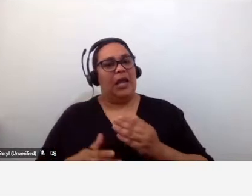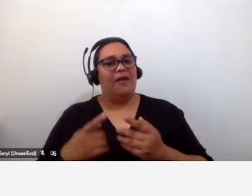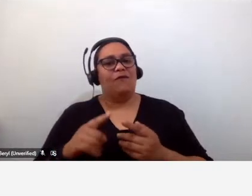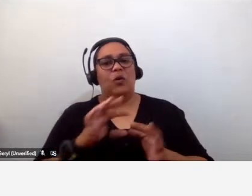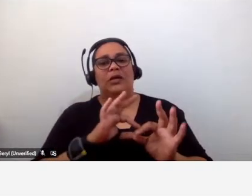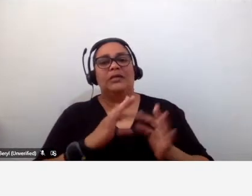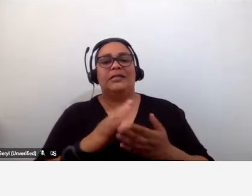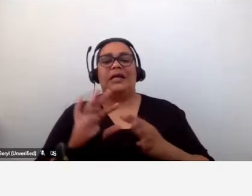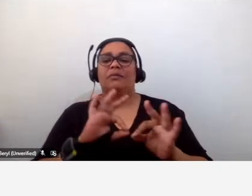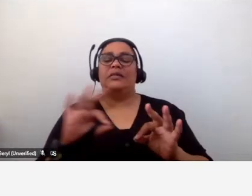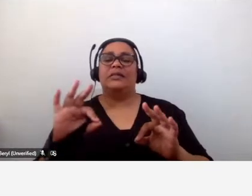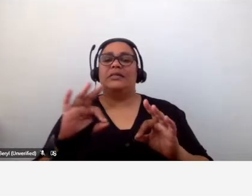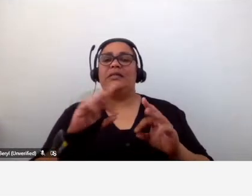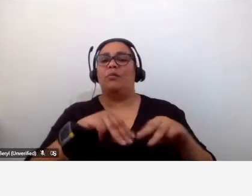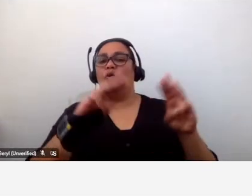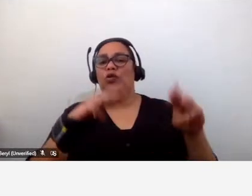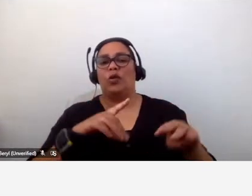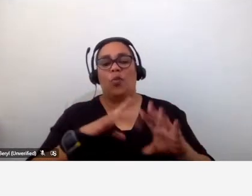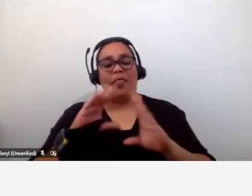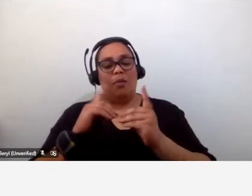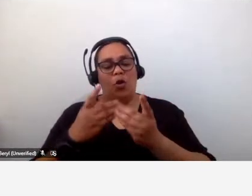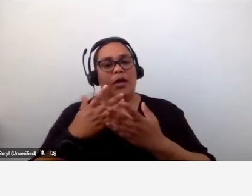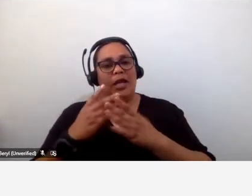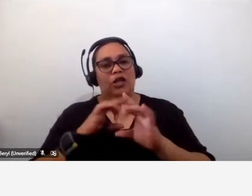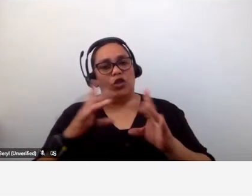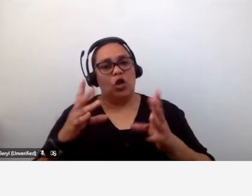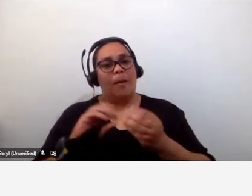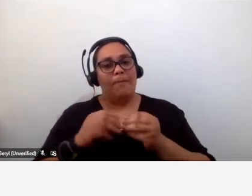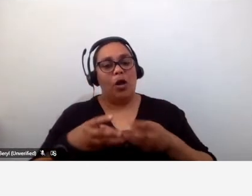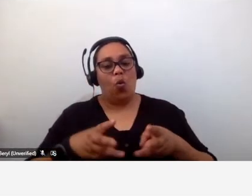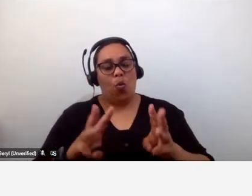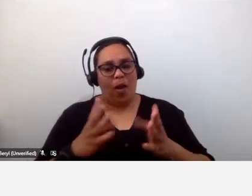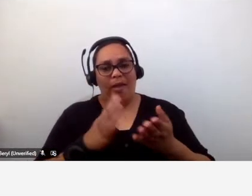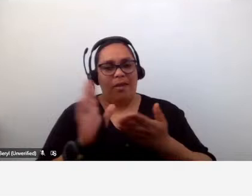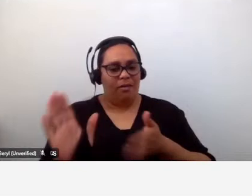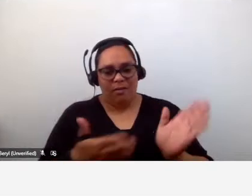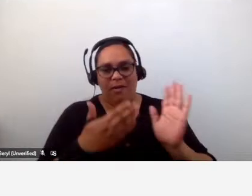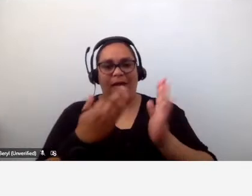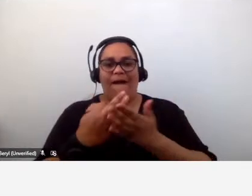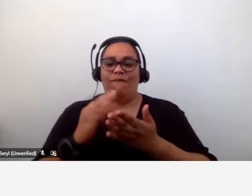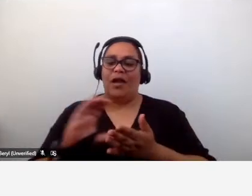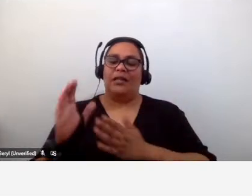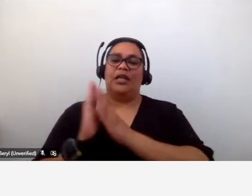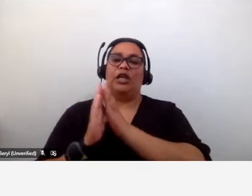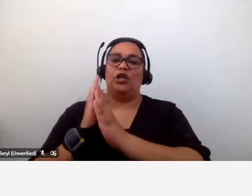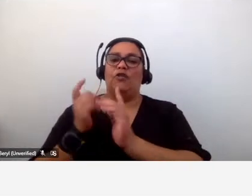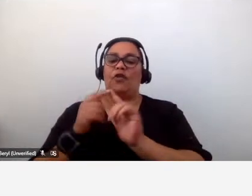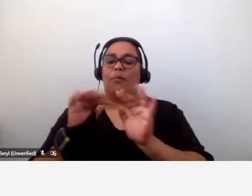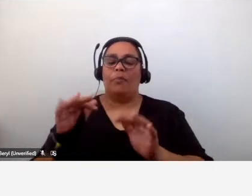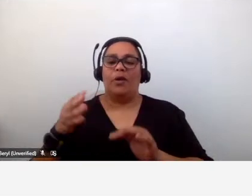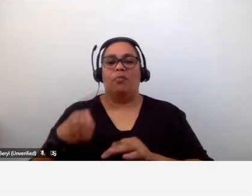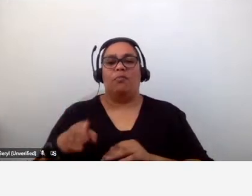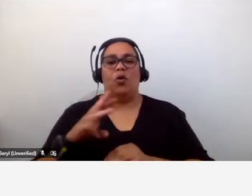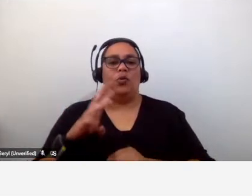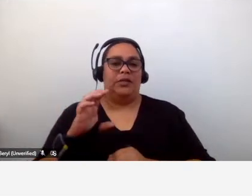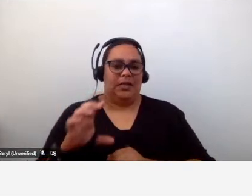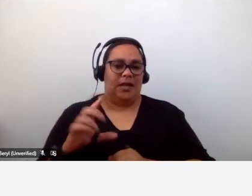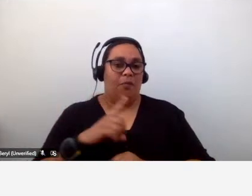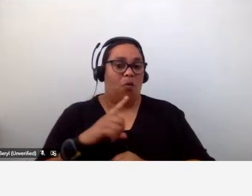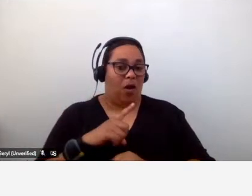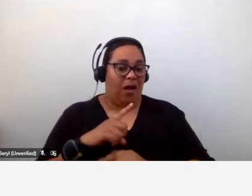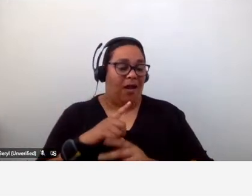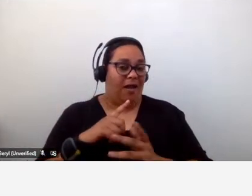of these colonial museums so that the department can start making way and accommodating and funding the heritage of our people here in the Western Cape?